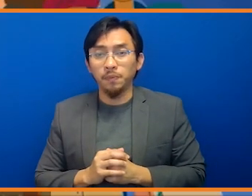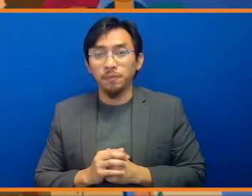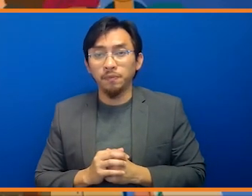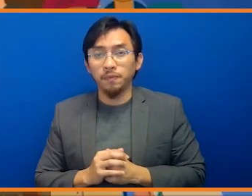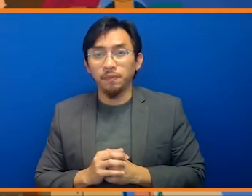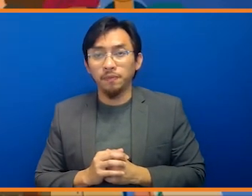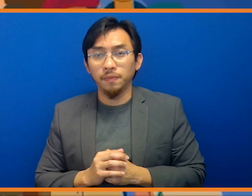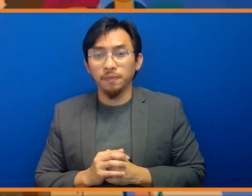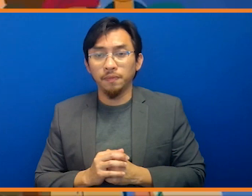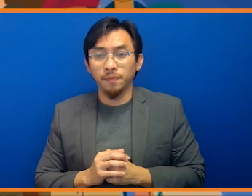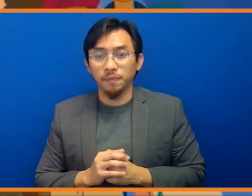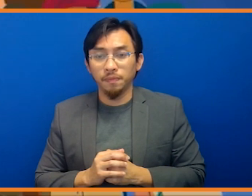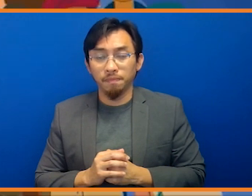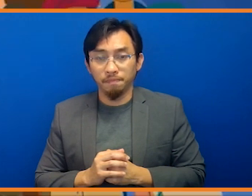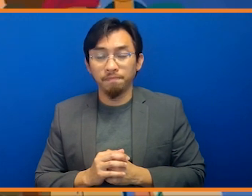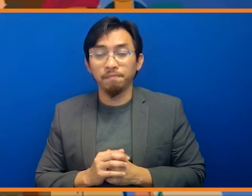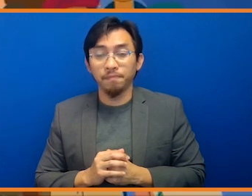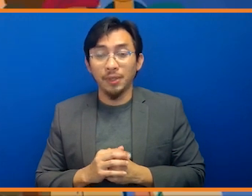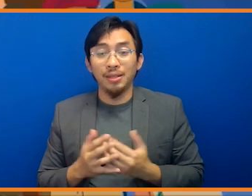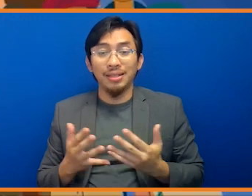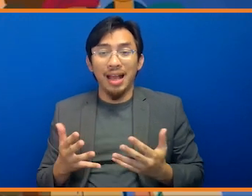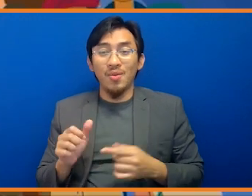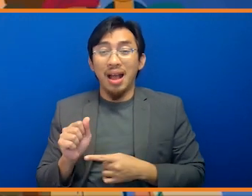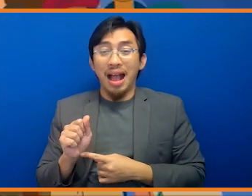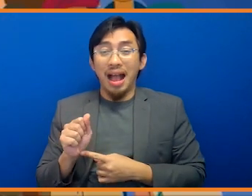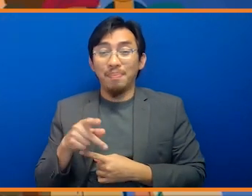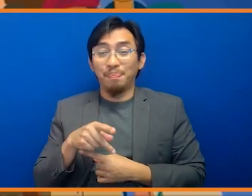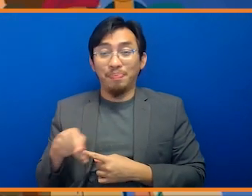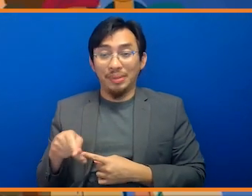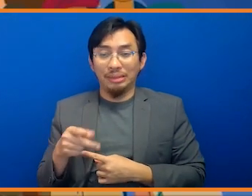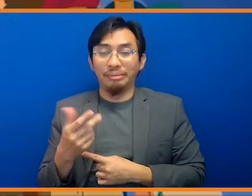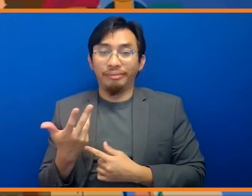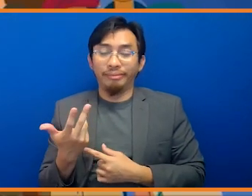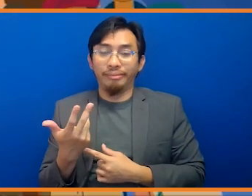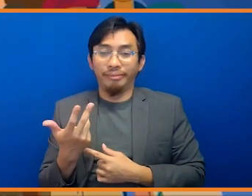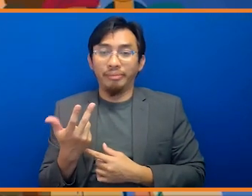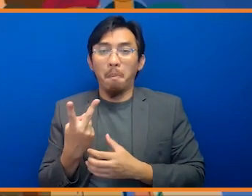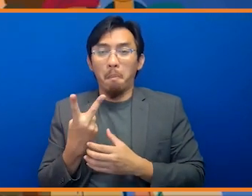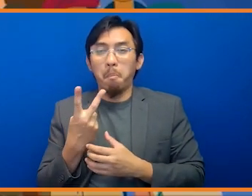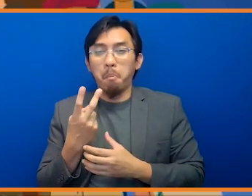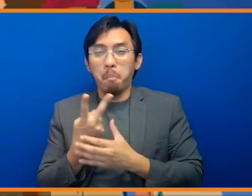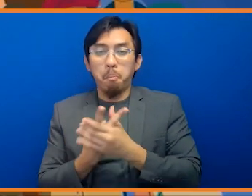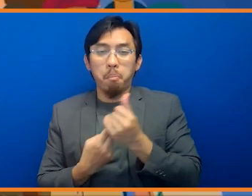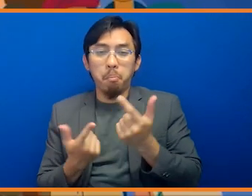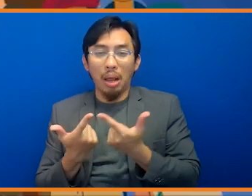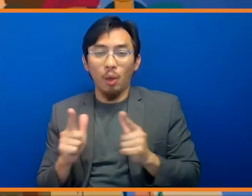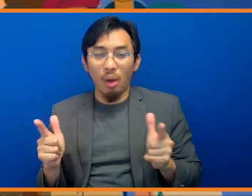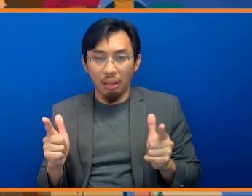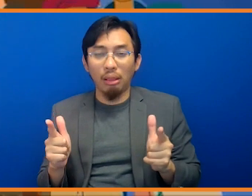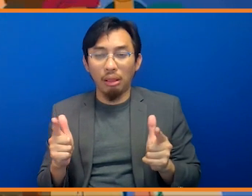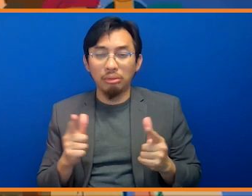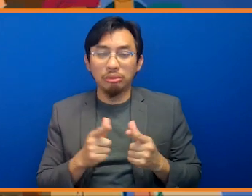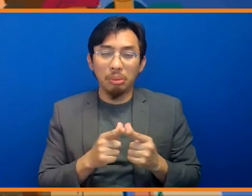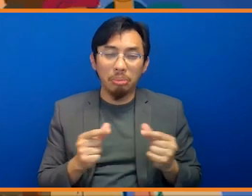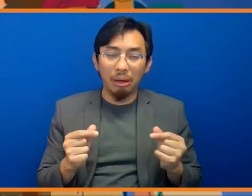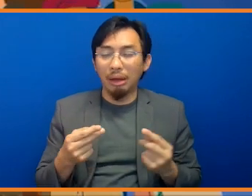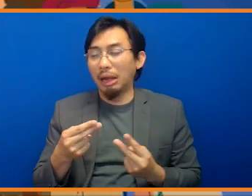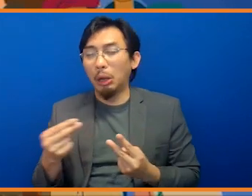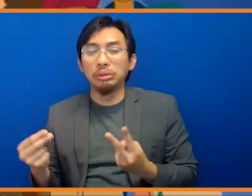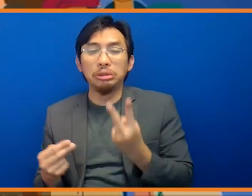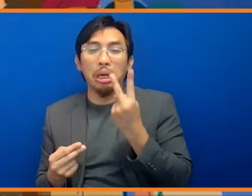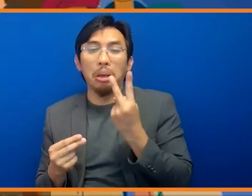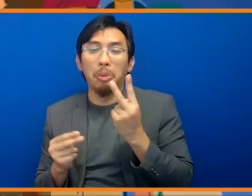Temporarily, the application is still bilingual in Japanese and Indonesian